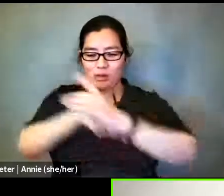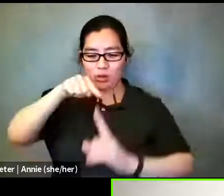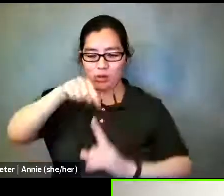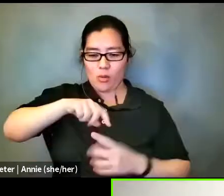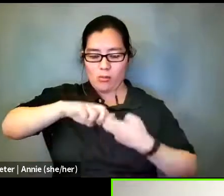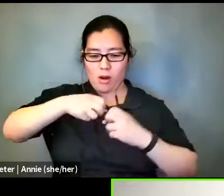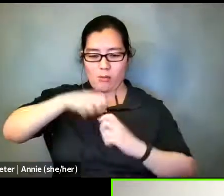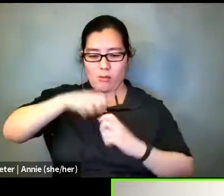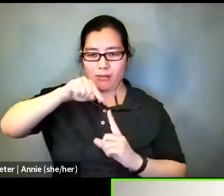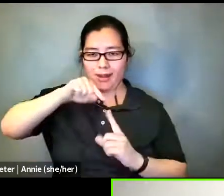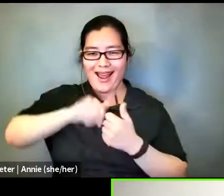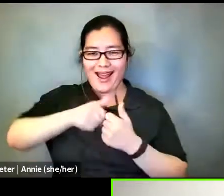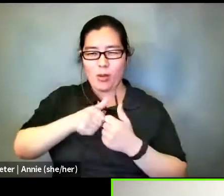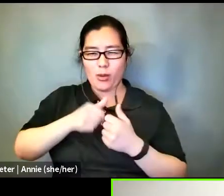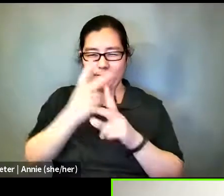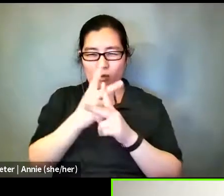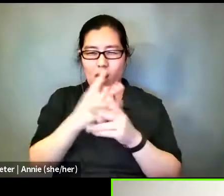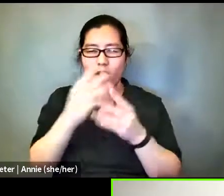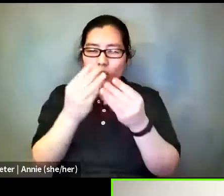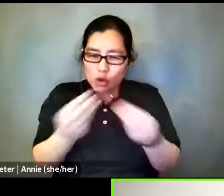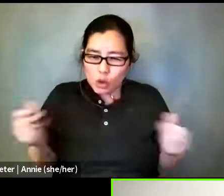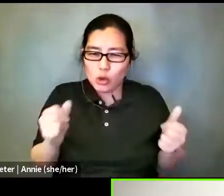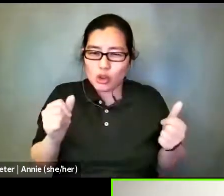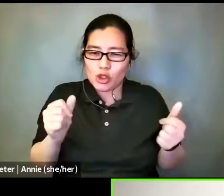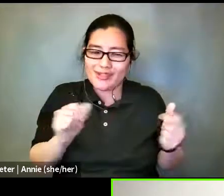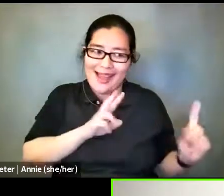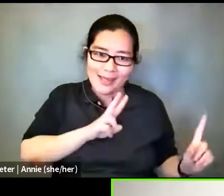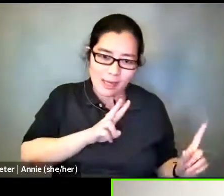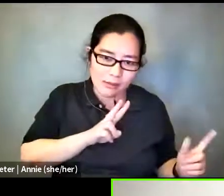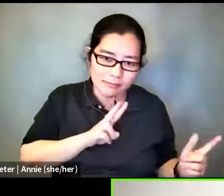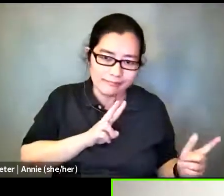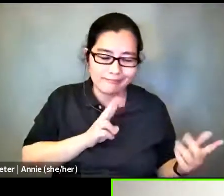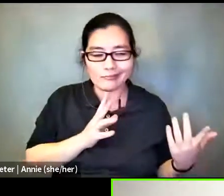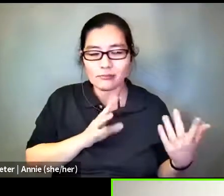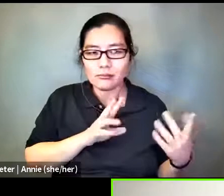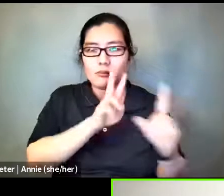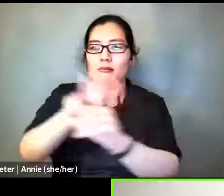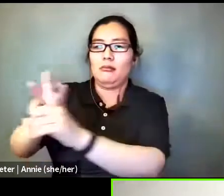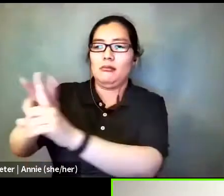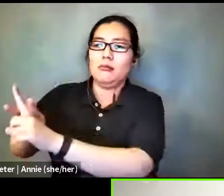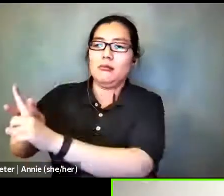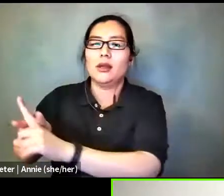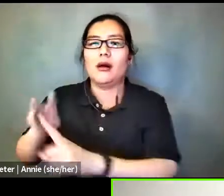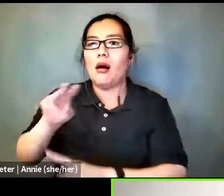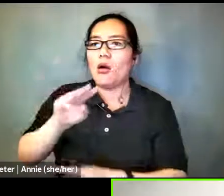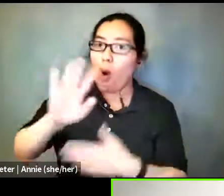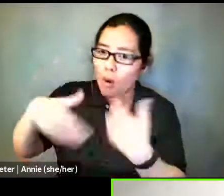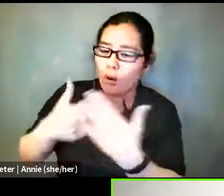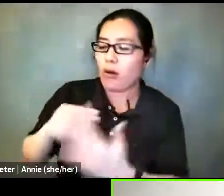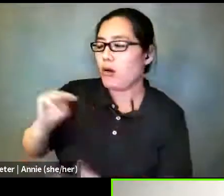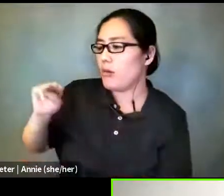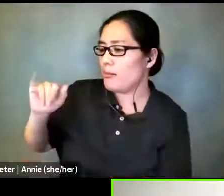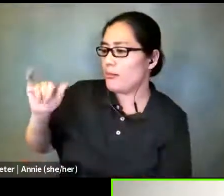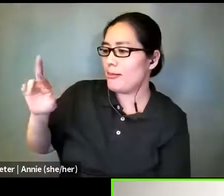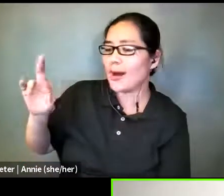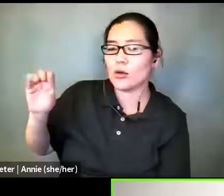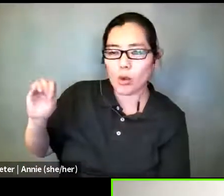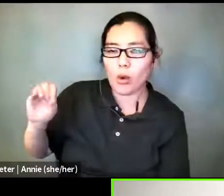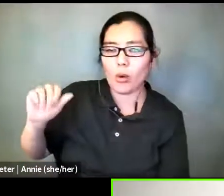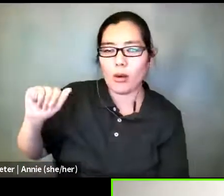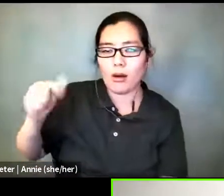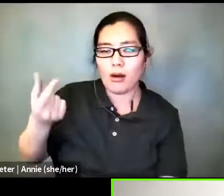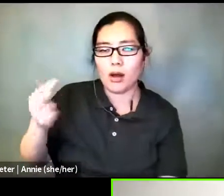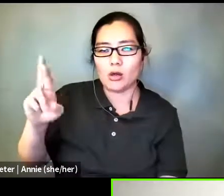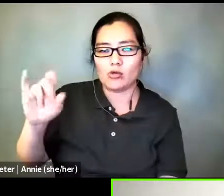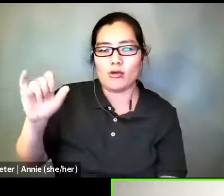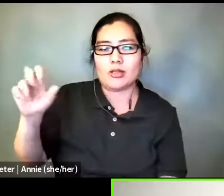solutions? How are we thinking about microaggressions generally? And the onus is on all of us to be talking about it in terms of these